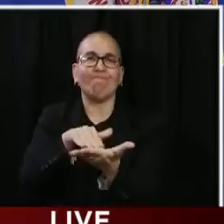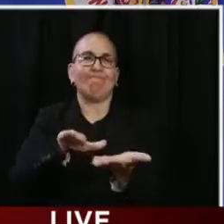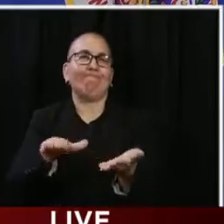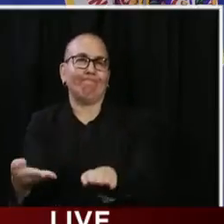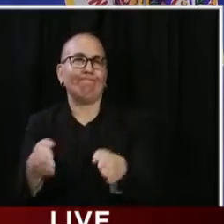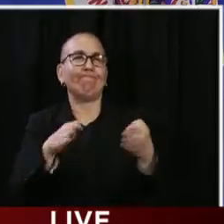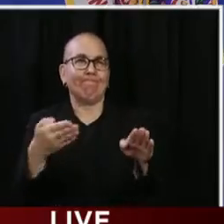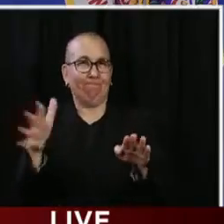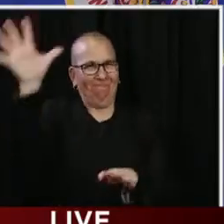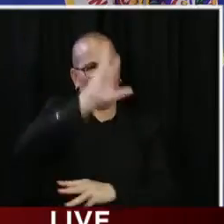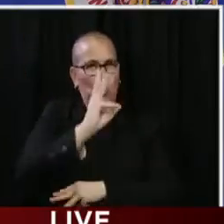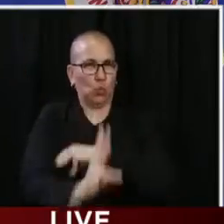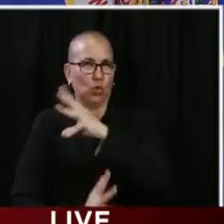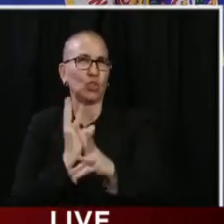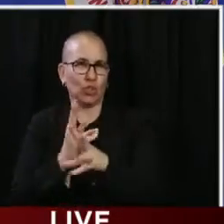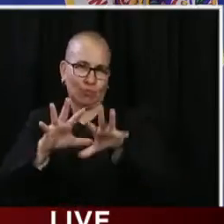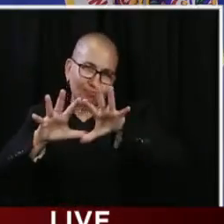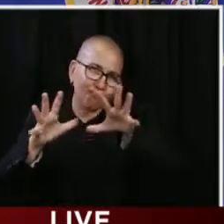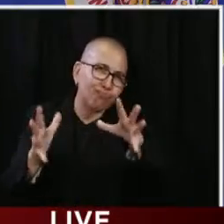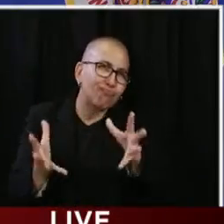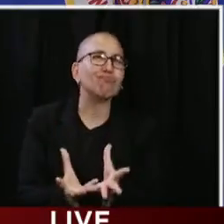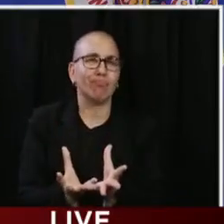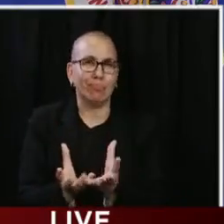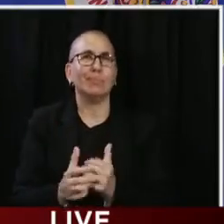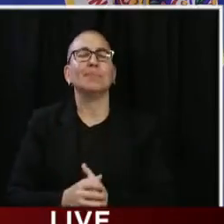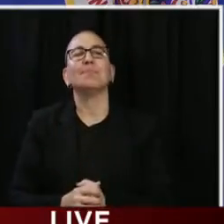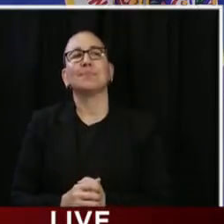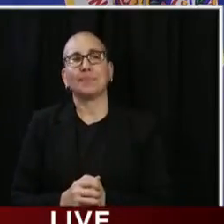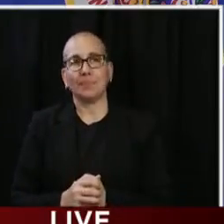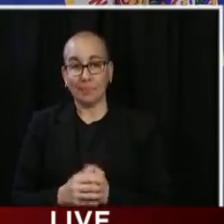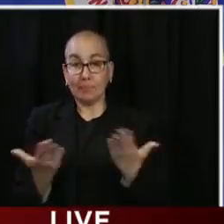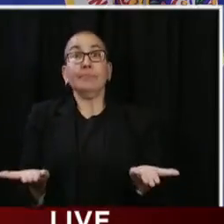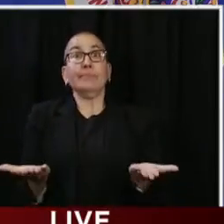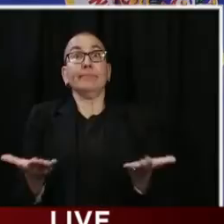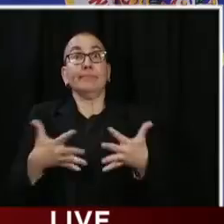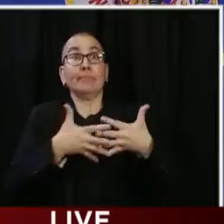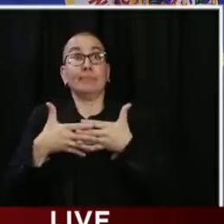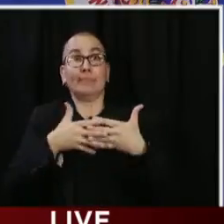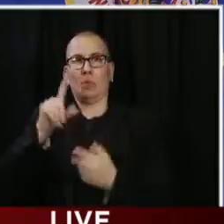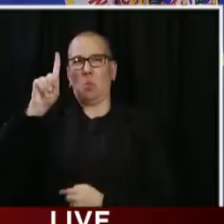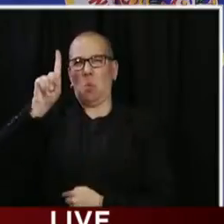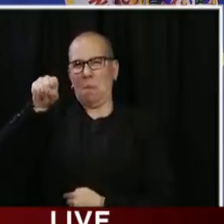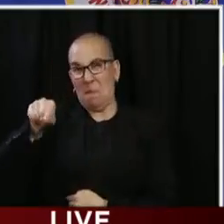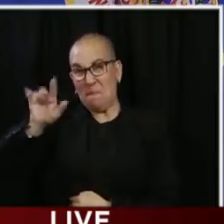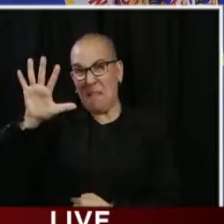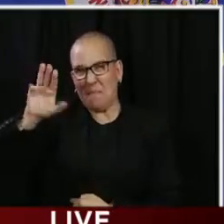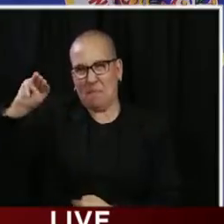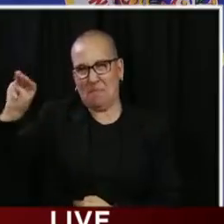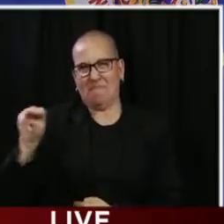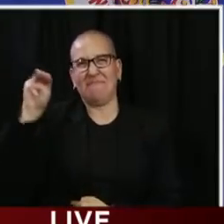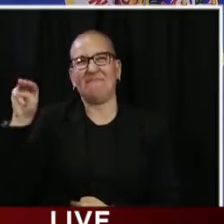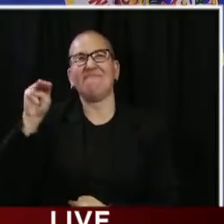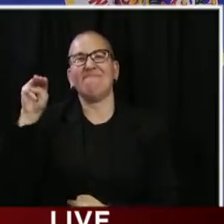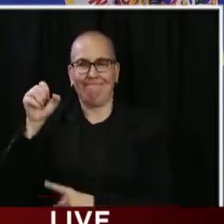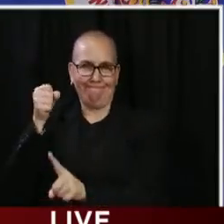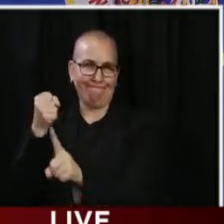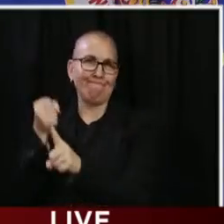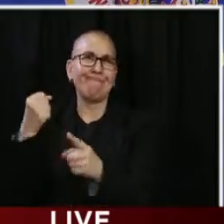1.5 million cases and nearly 92,000 deaths. So that forecast of 100,000 by early this